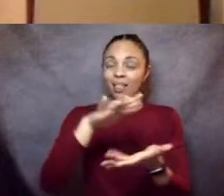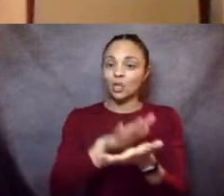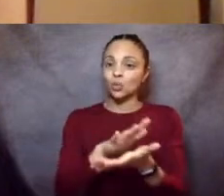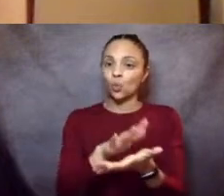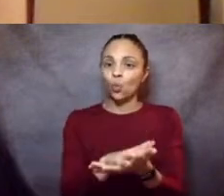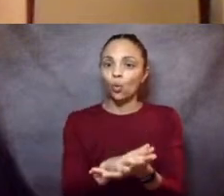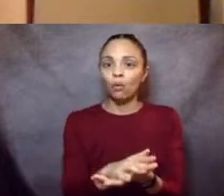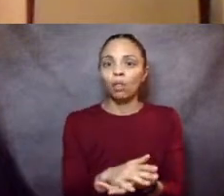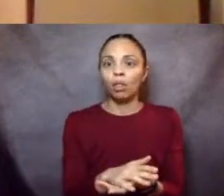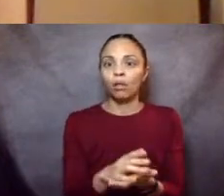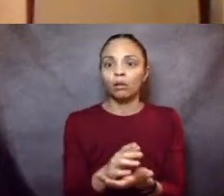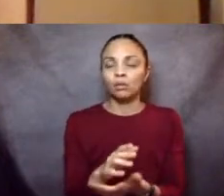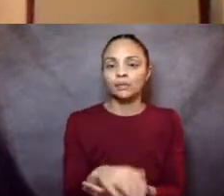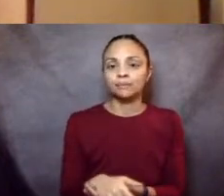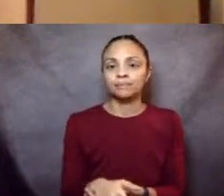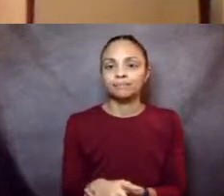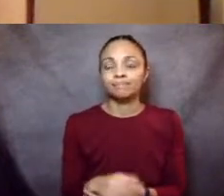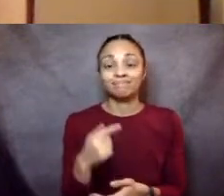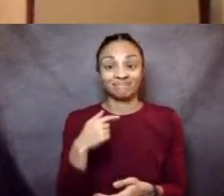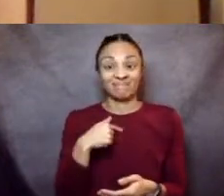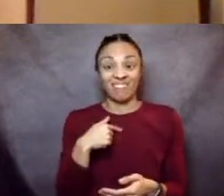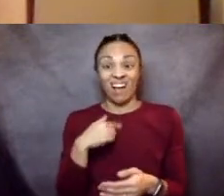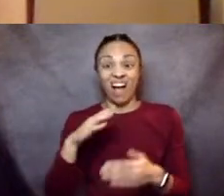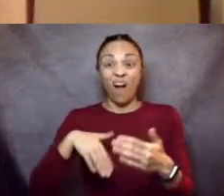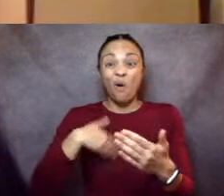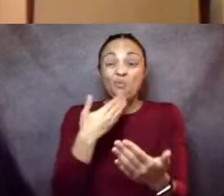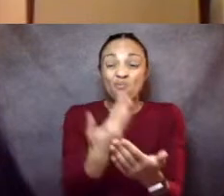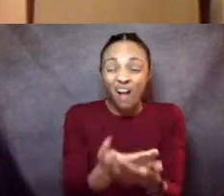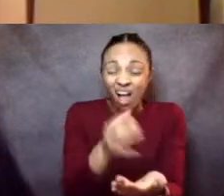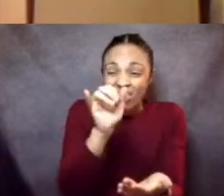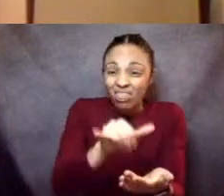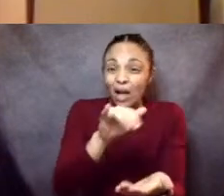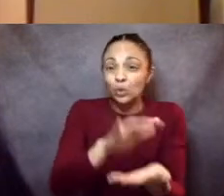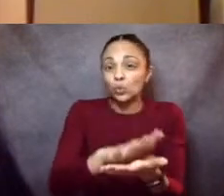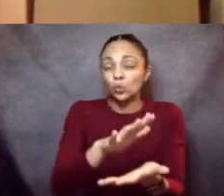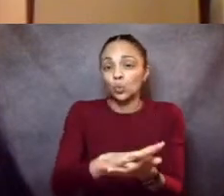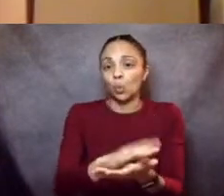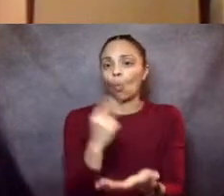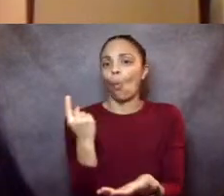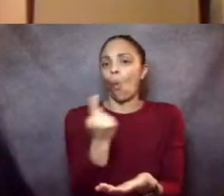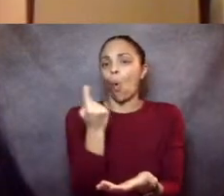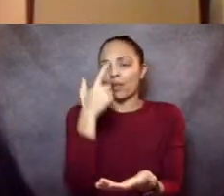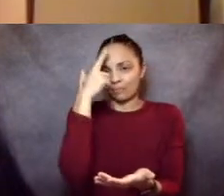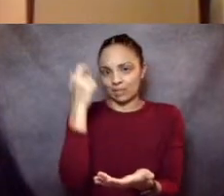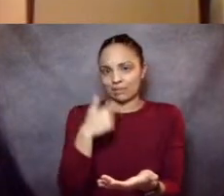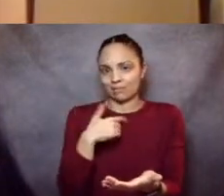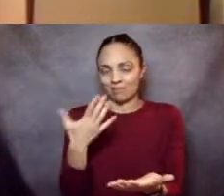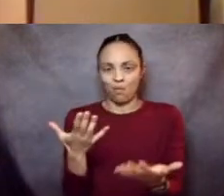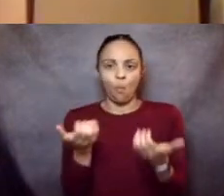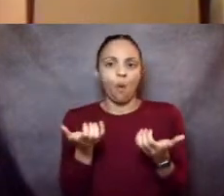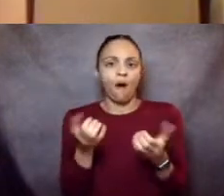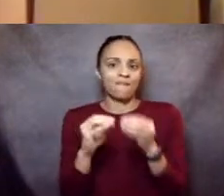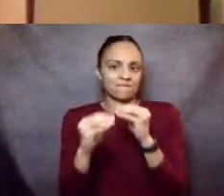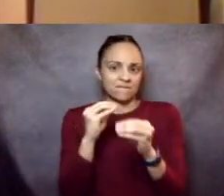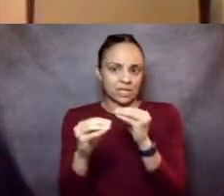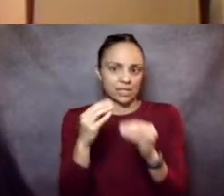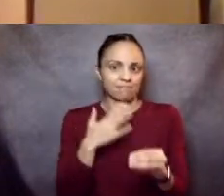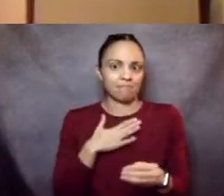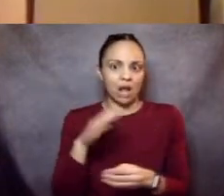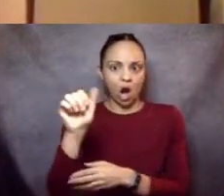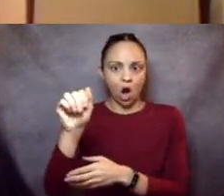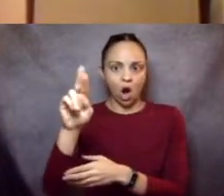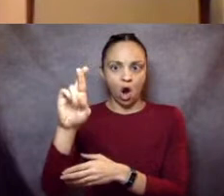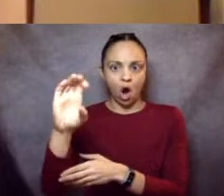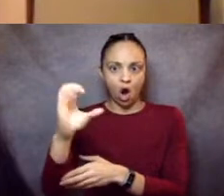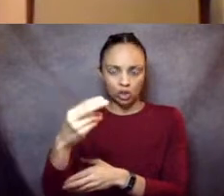was only there to correct my arches. Who knew I was going to, first of all, love it, And